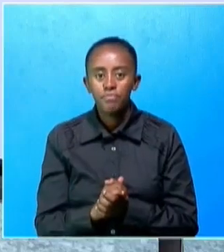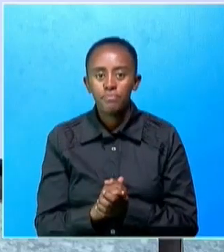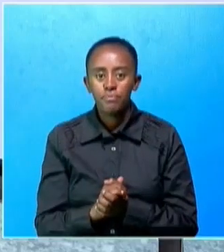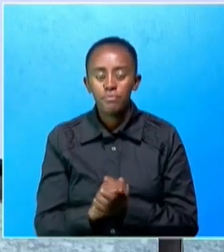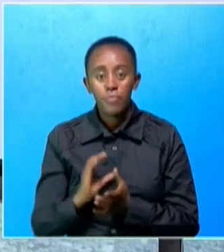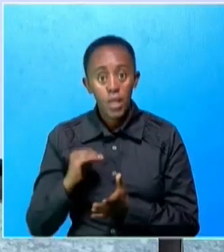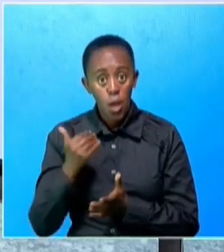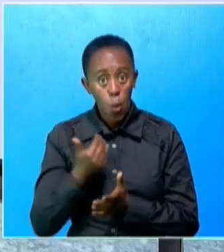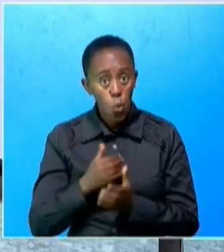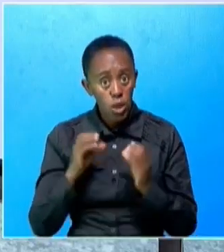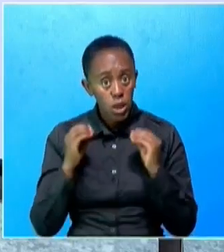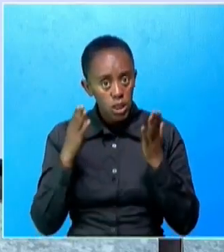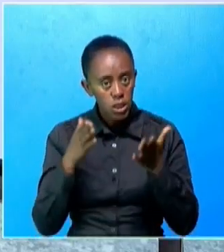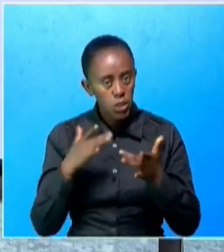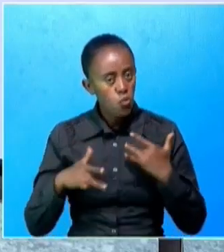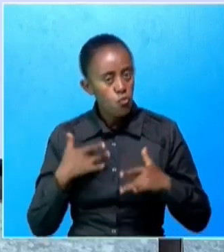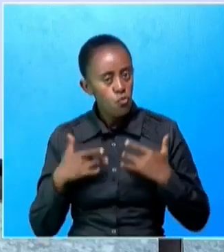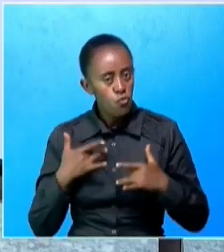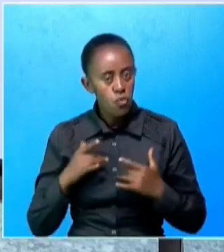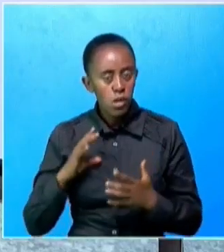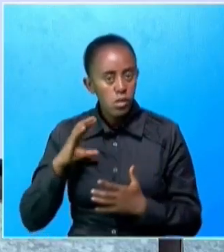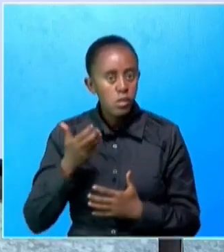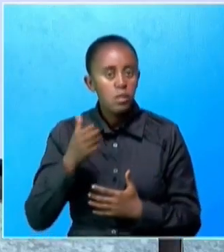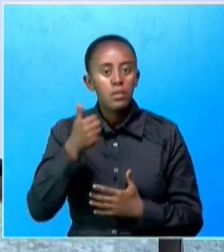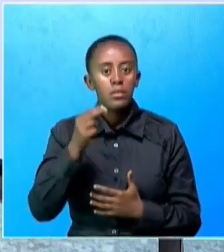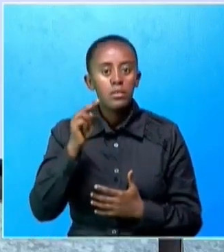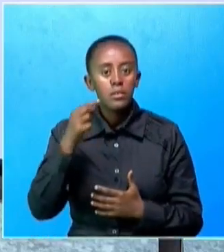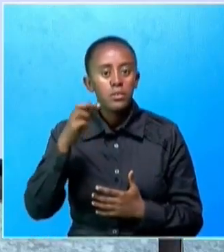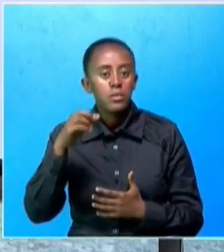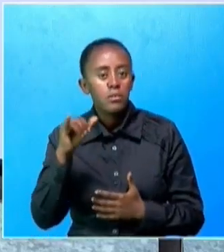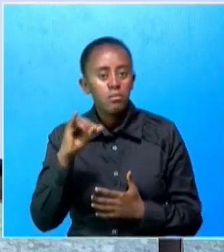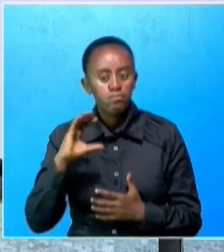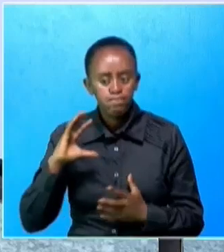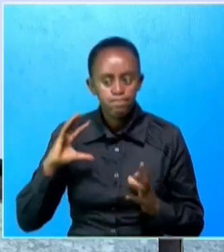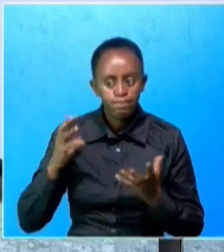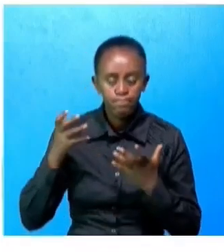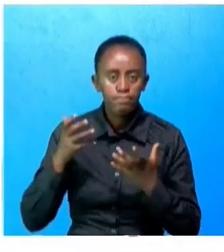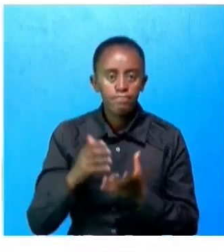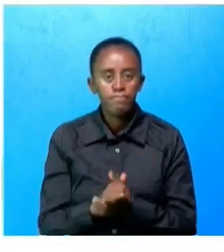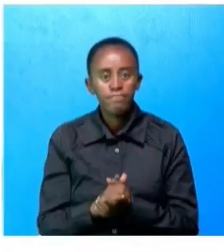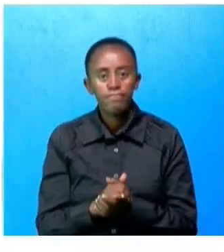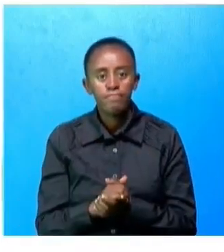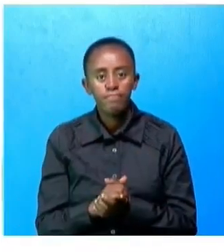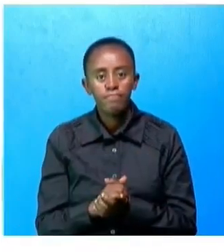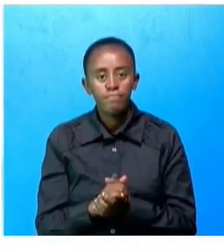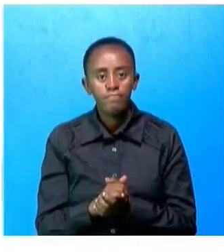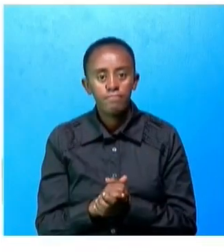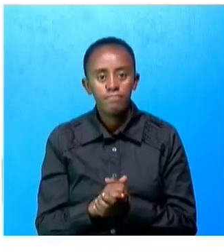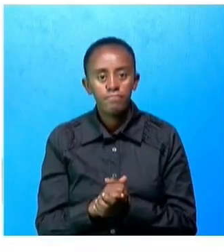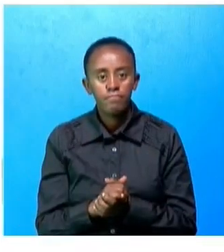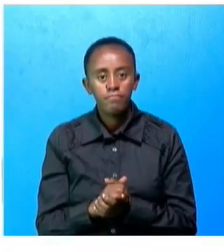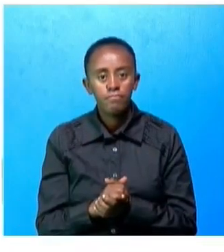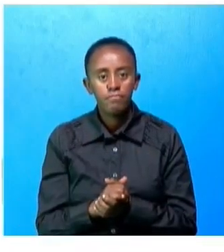Our teacher would feel angry. All right. Let